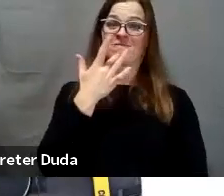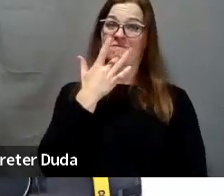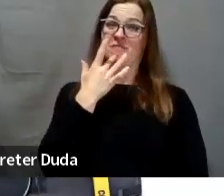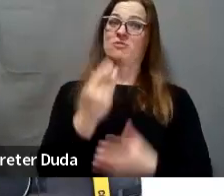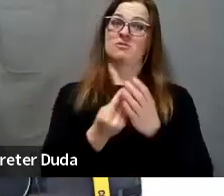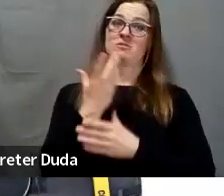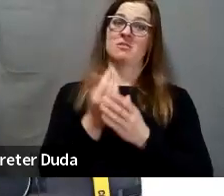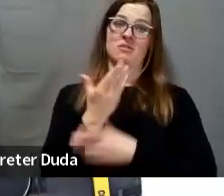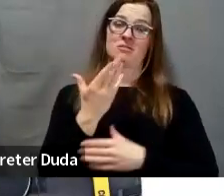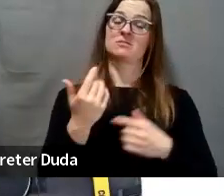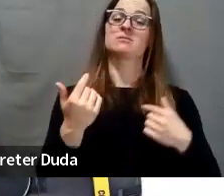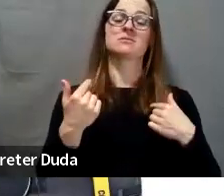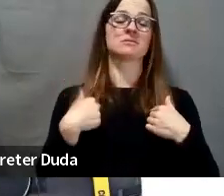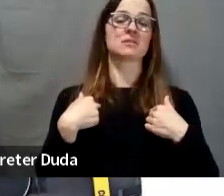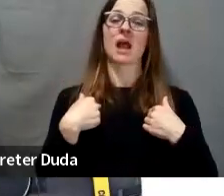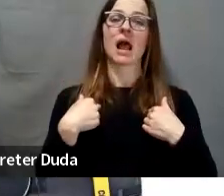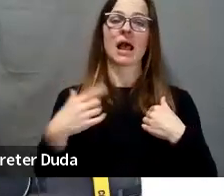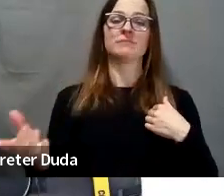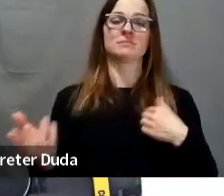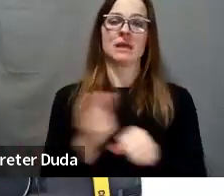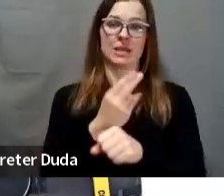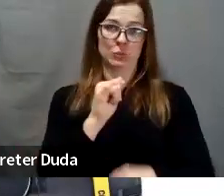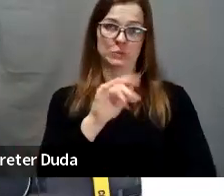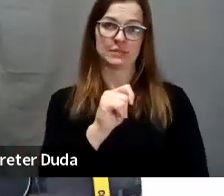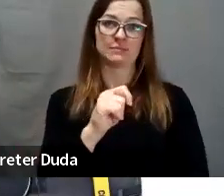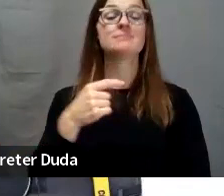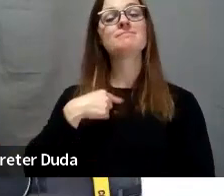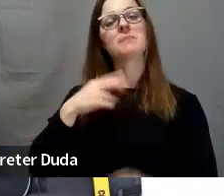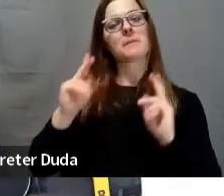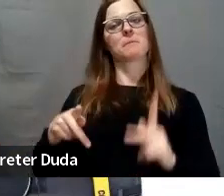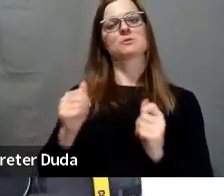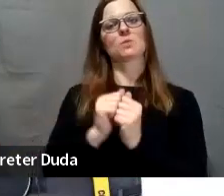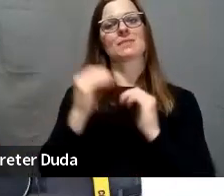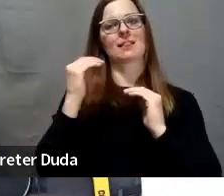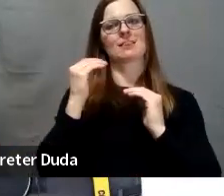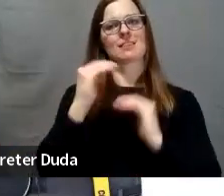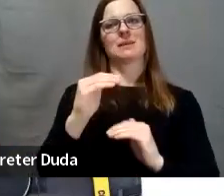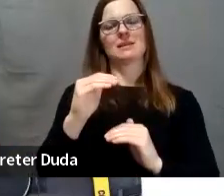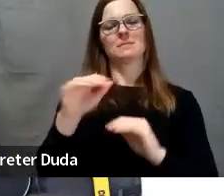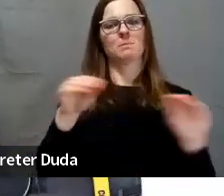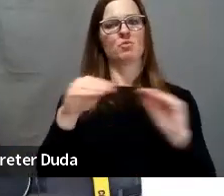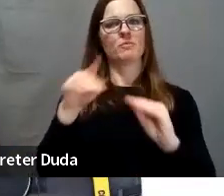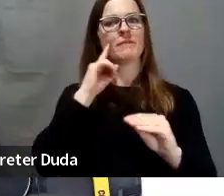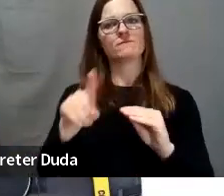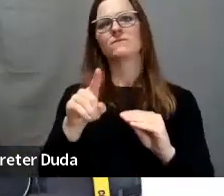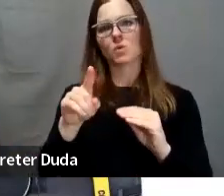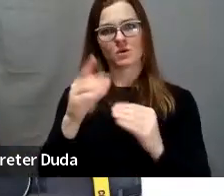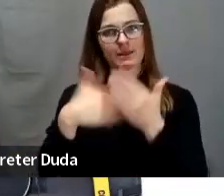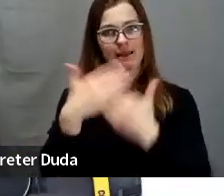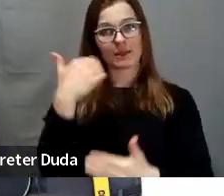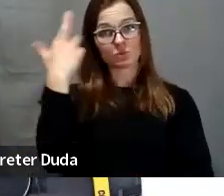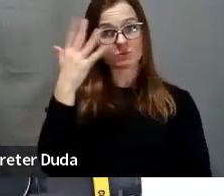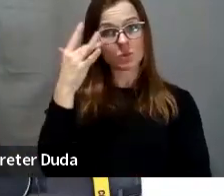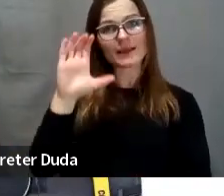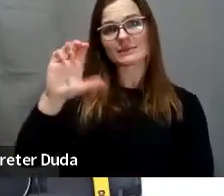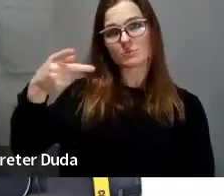devices. I have it on my hose because I'm a person with limited dexterity in my hand due to cerebral palsy. So for